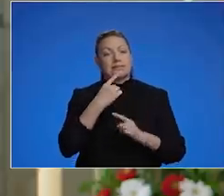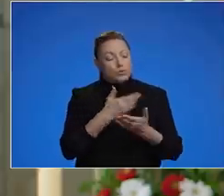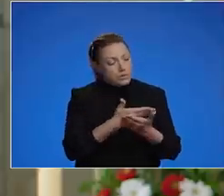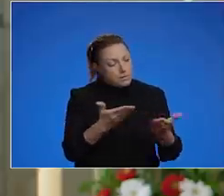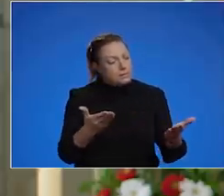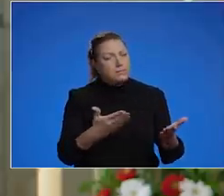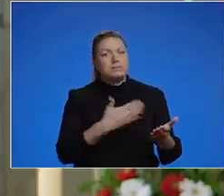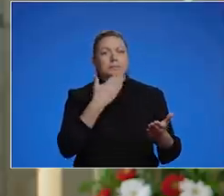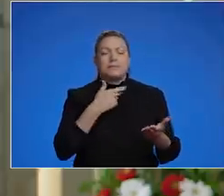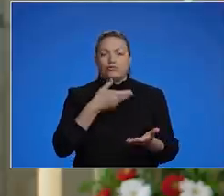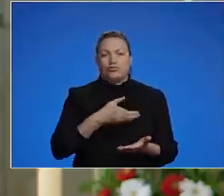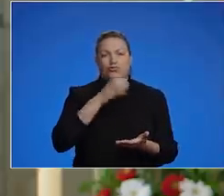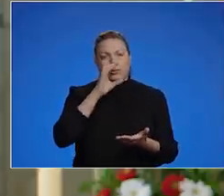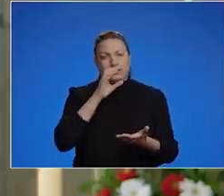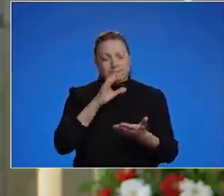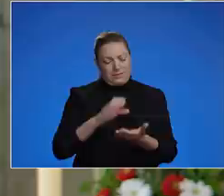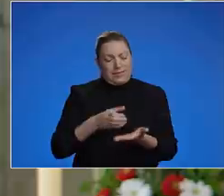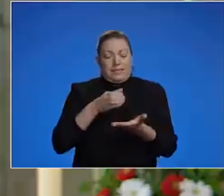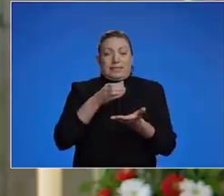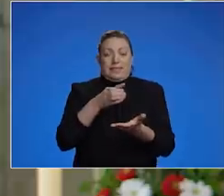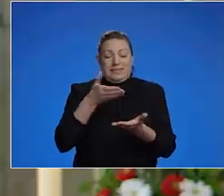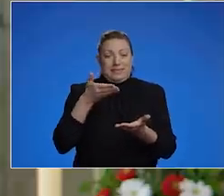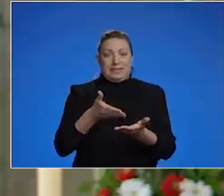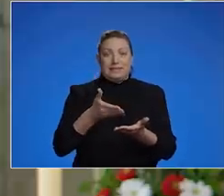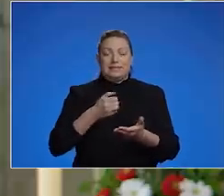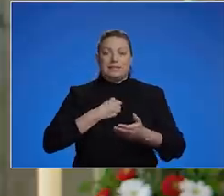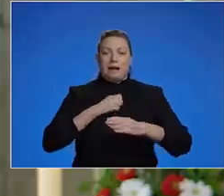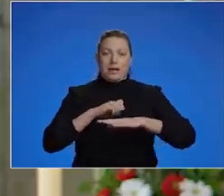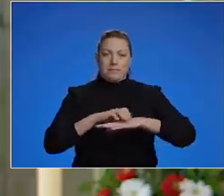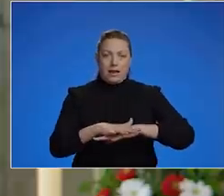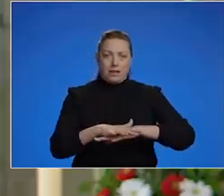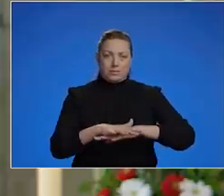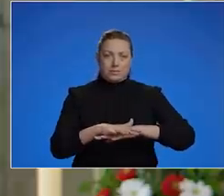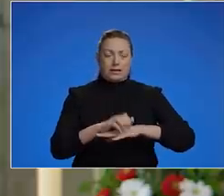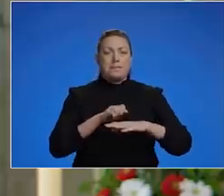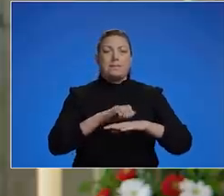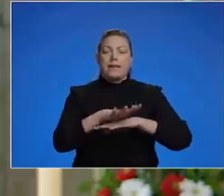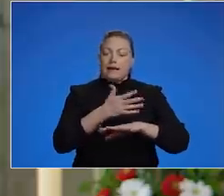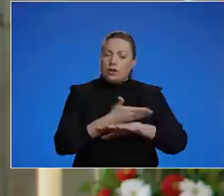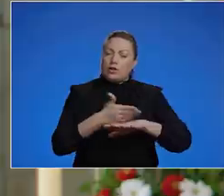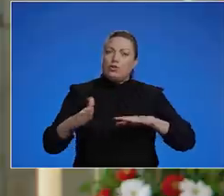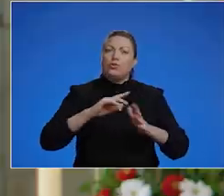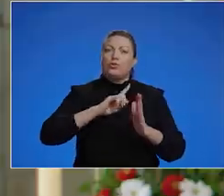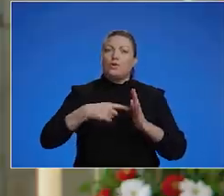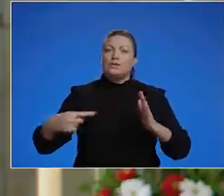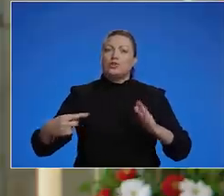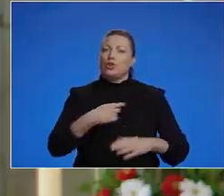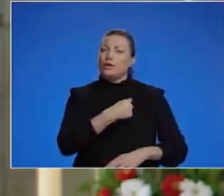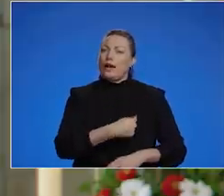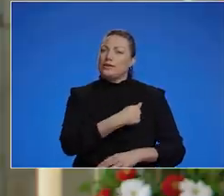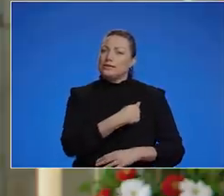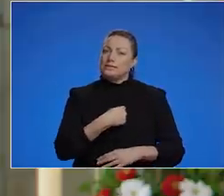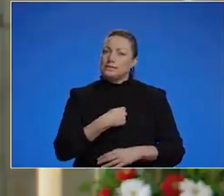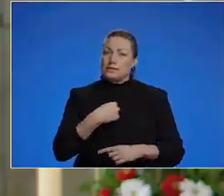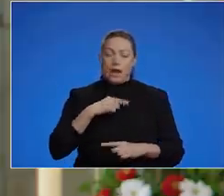"Take this, all of you, and drink from it, for this is the chalice of my blood, the blood of the new and eternal